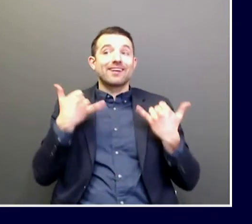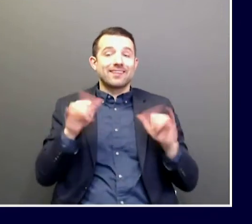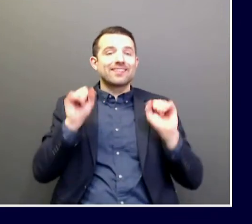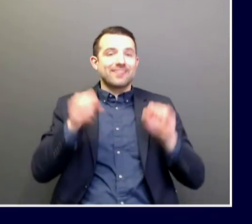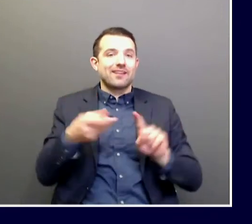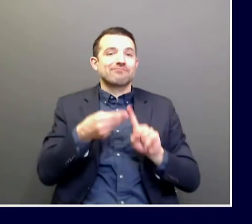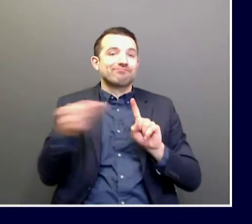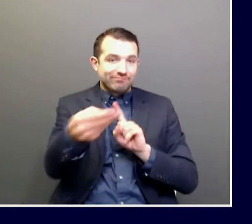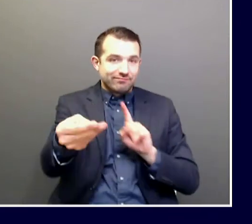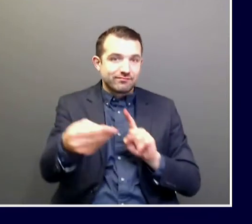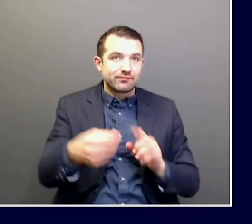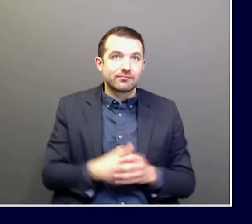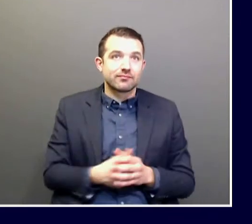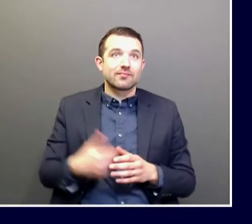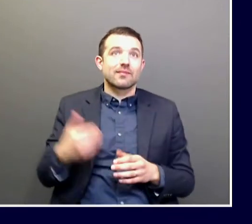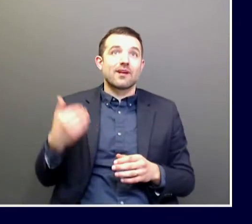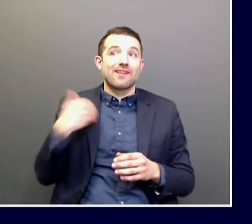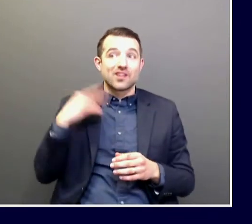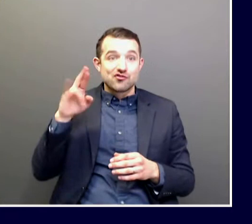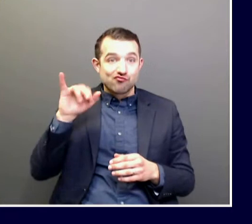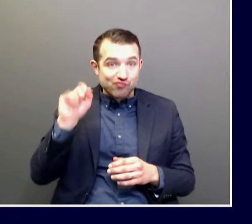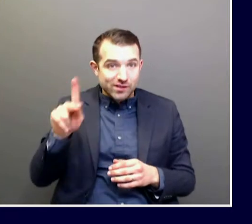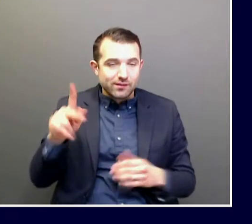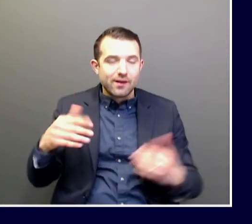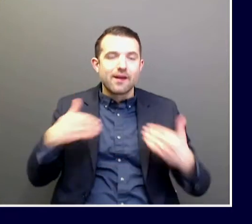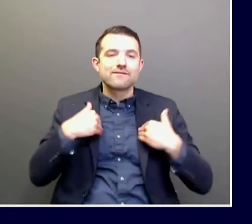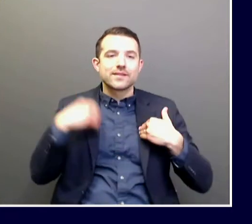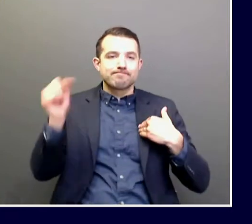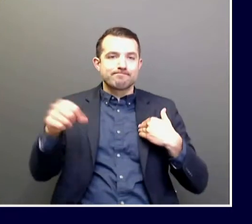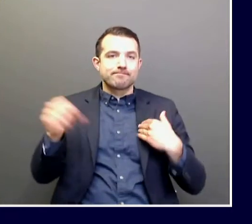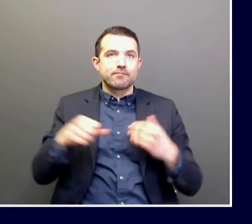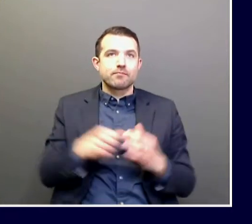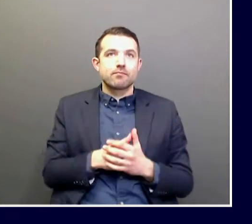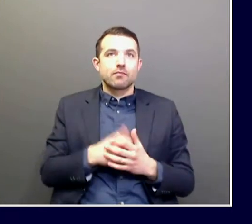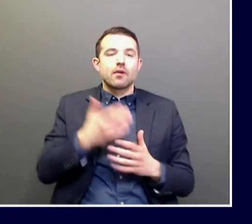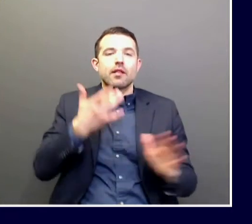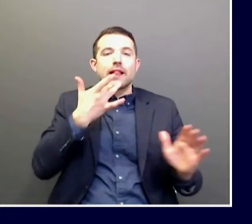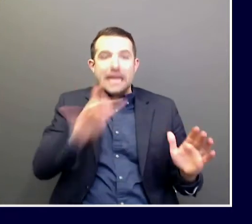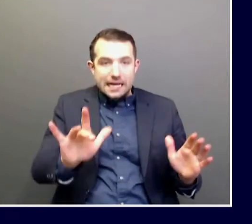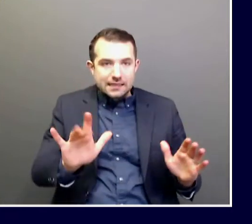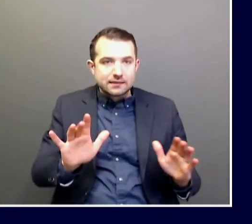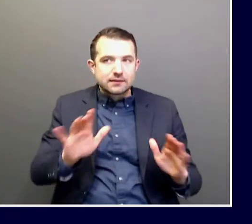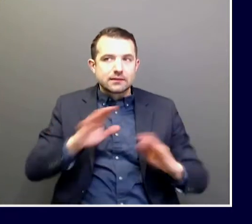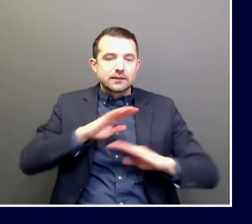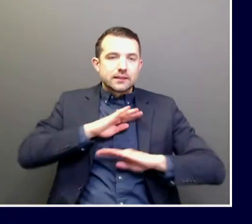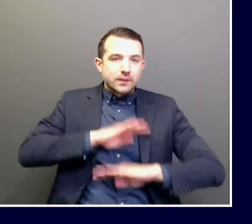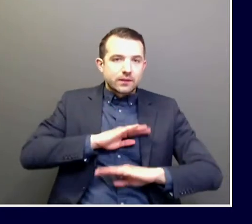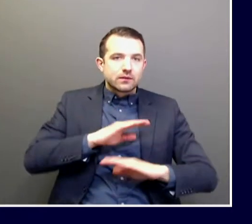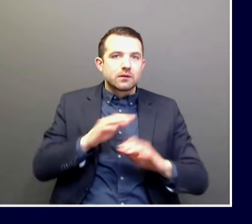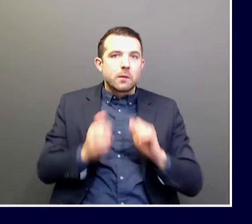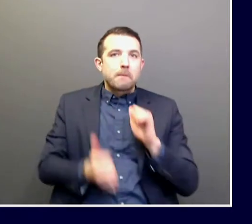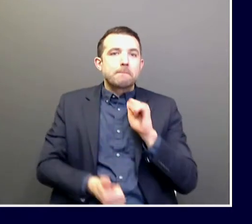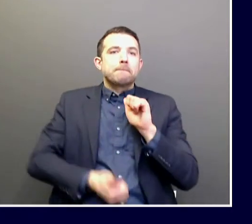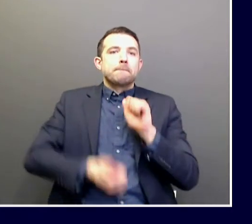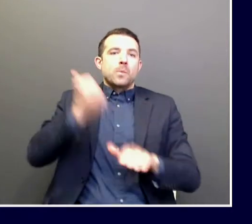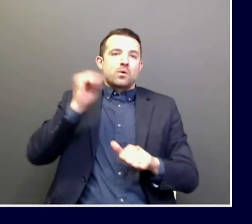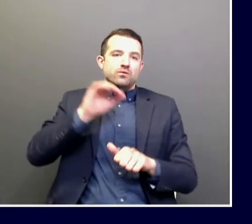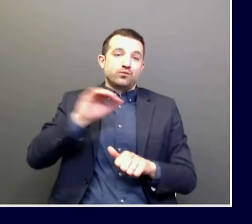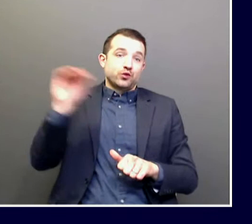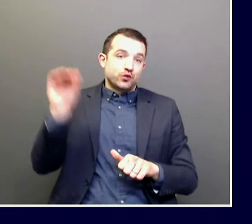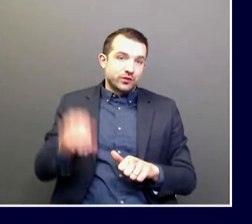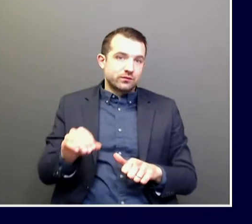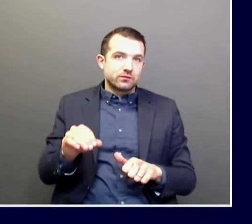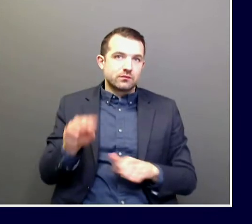they do get Omicron, they do not routinely suffer the same significant clinical consequences as